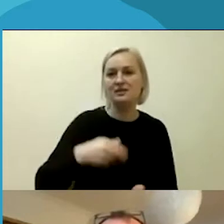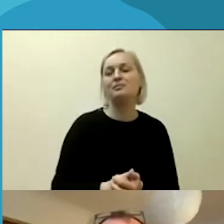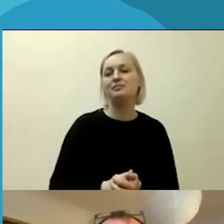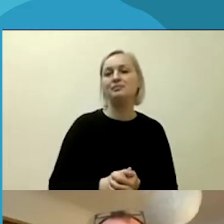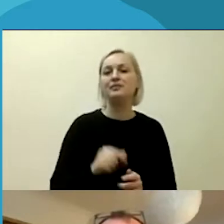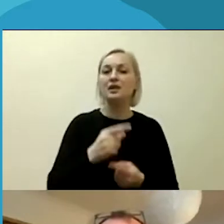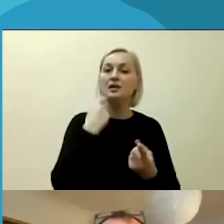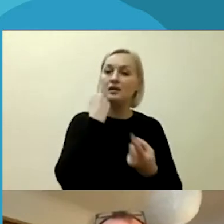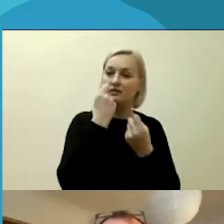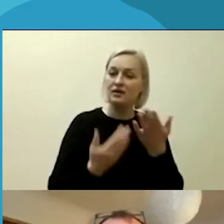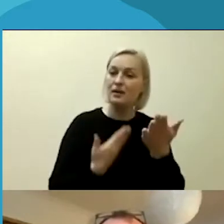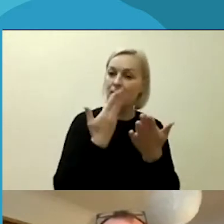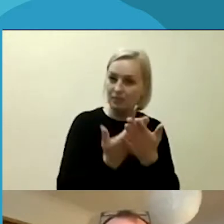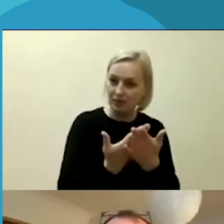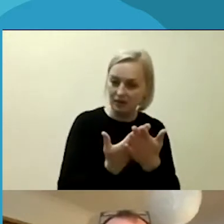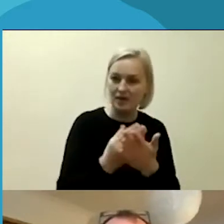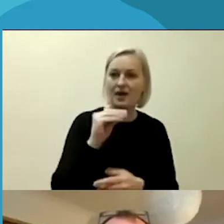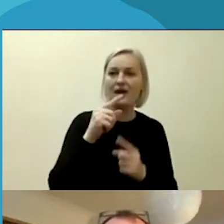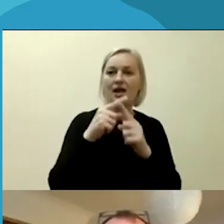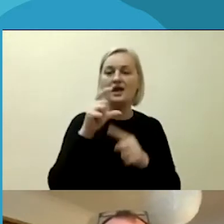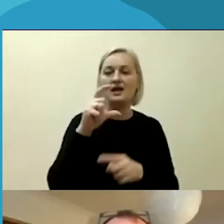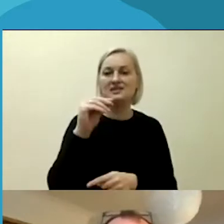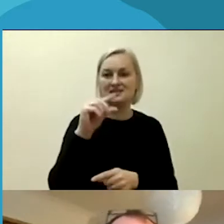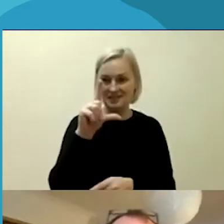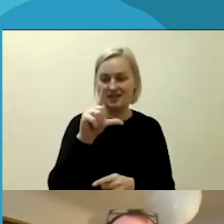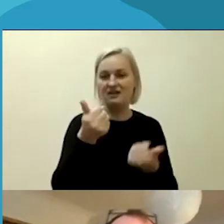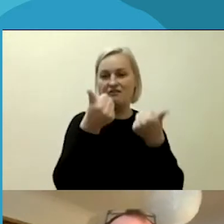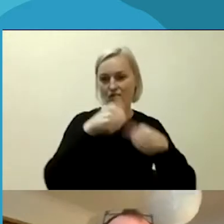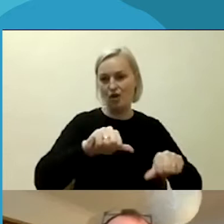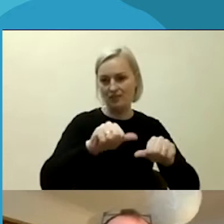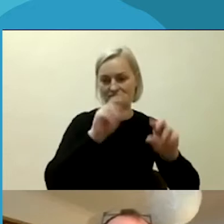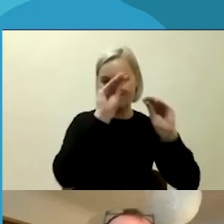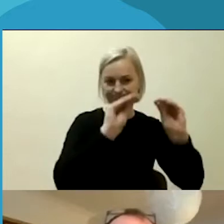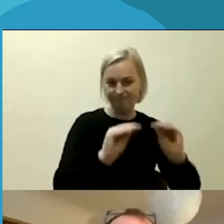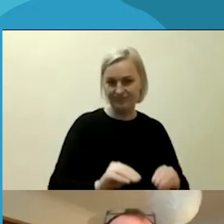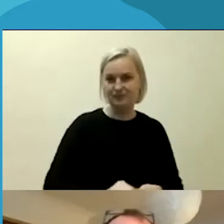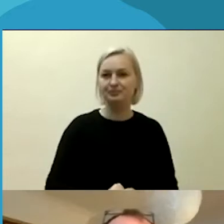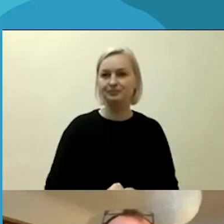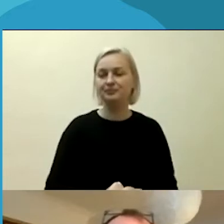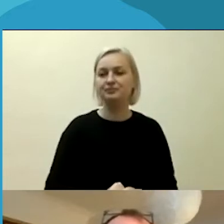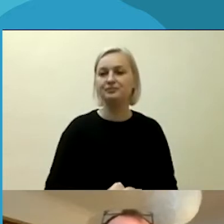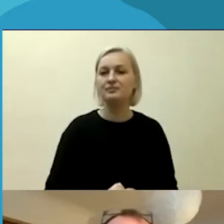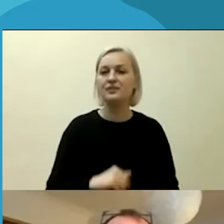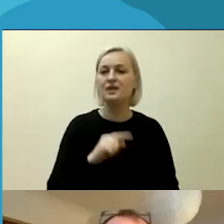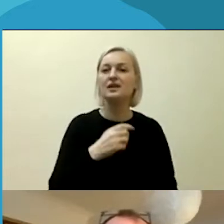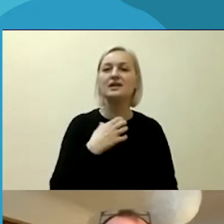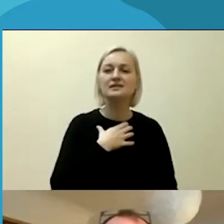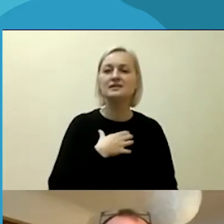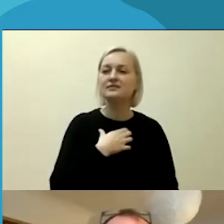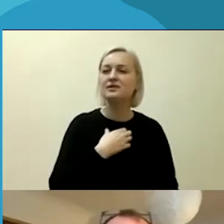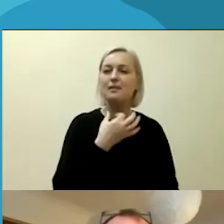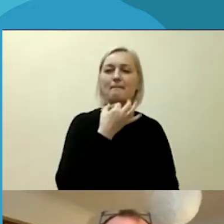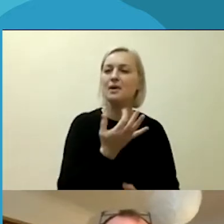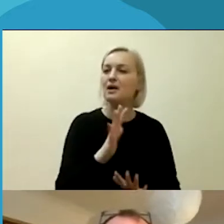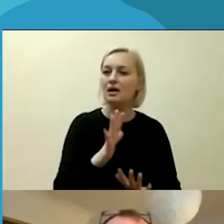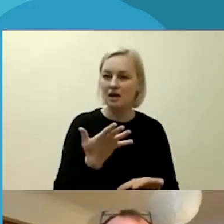that's where you get it. I suppose the important thing to say is that those are your bare costs. So for